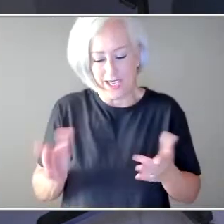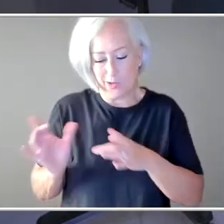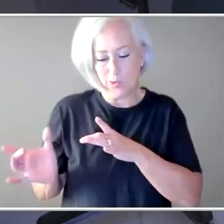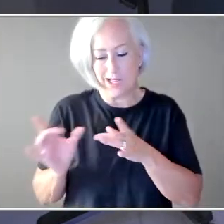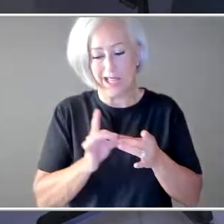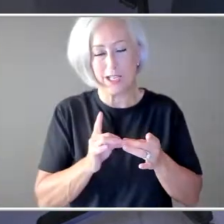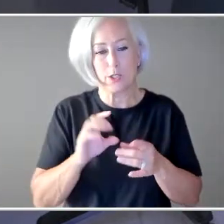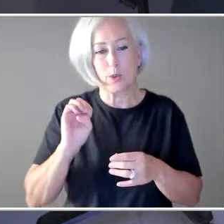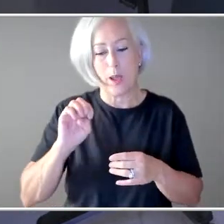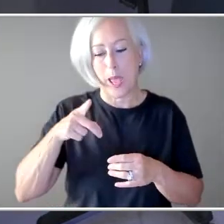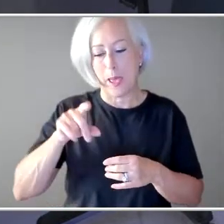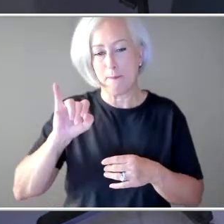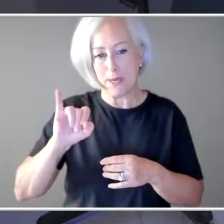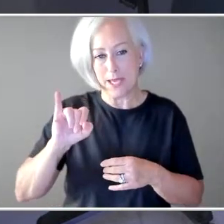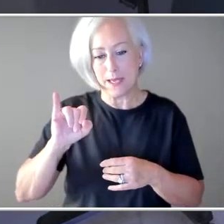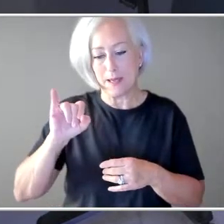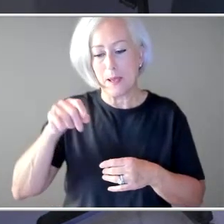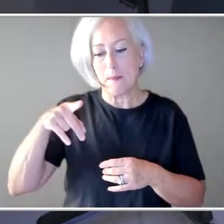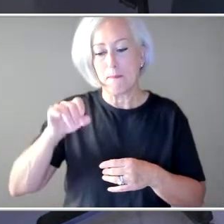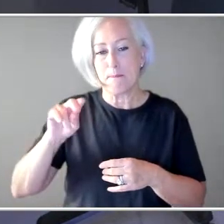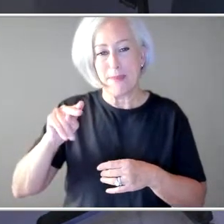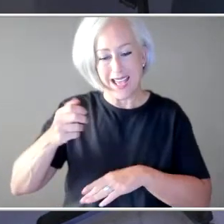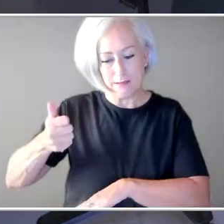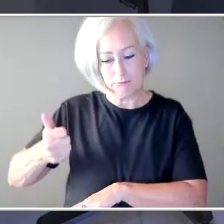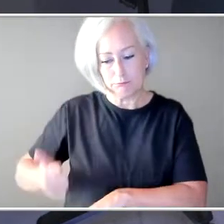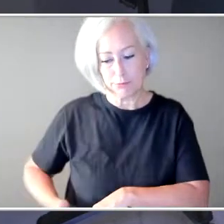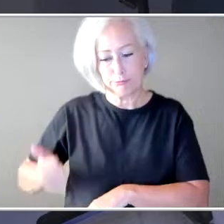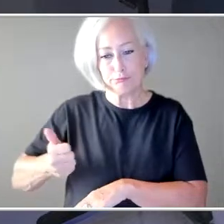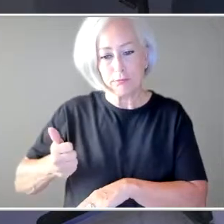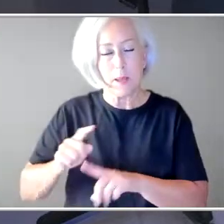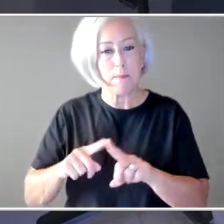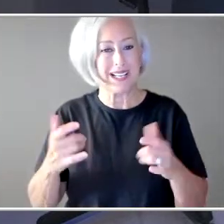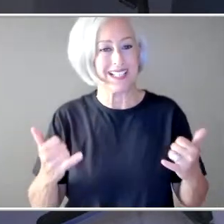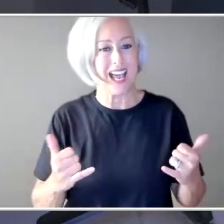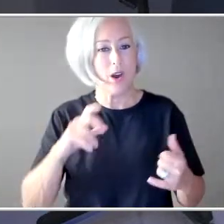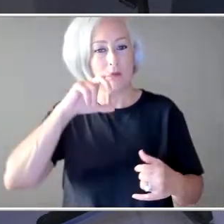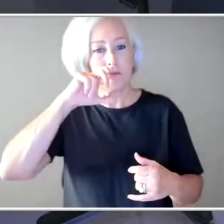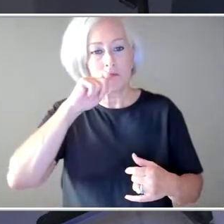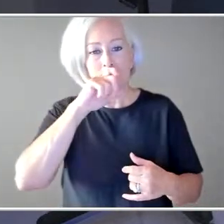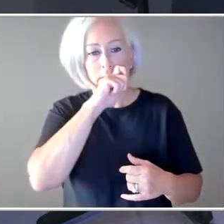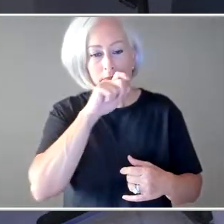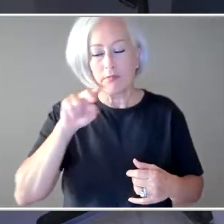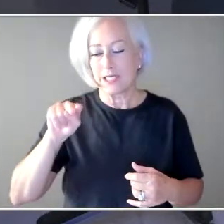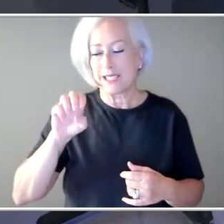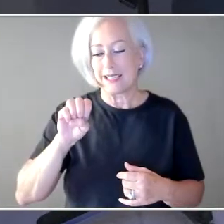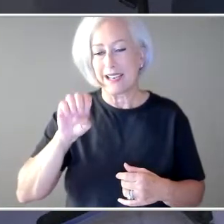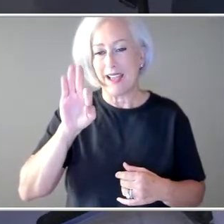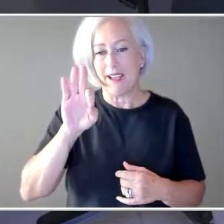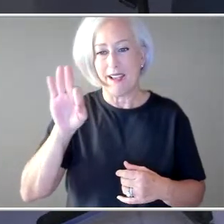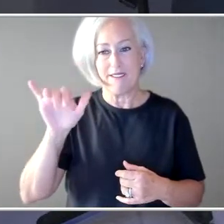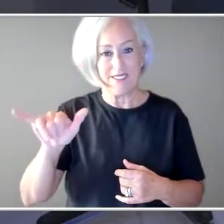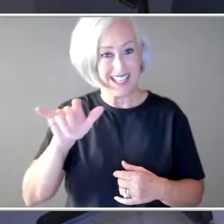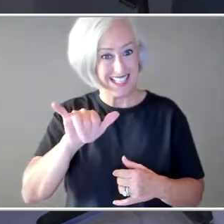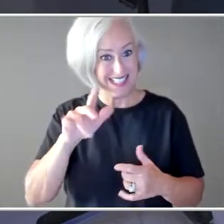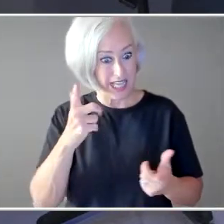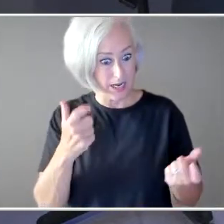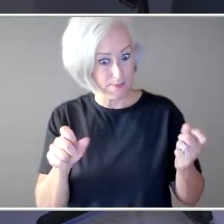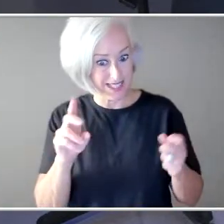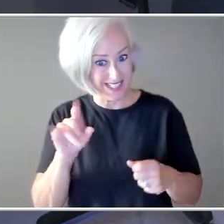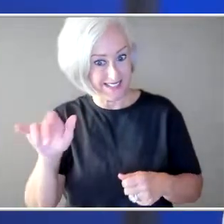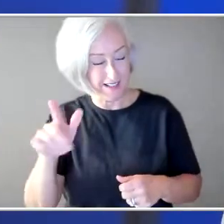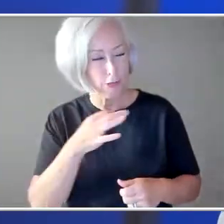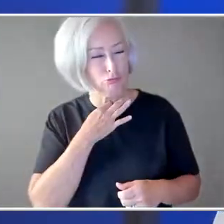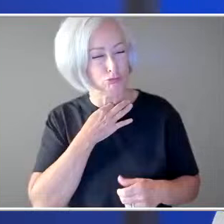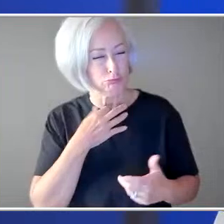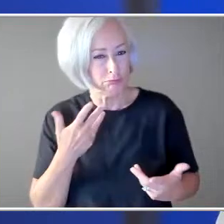ever nasal spray for anaphylactic shock called Neffy. Is this a big deal for patients? Absolutely. Tell us about it. I'm